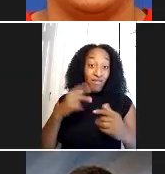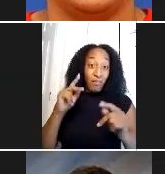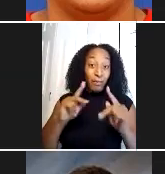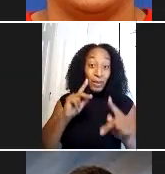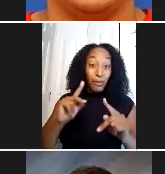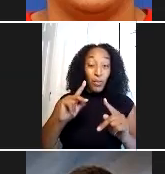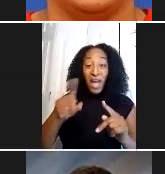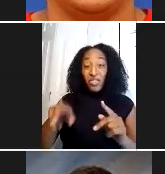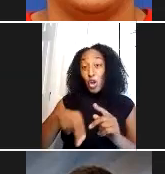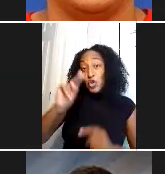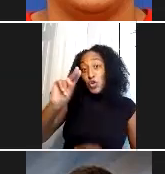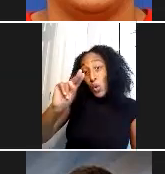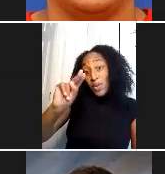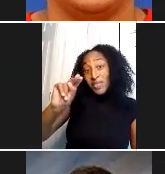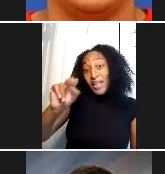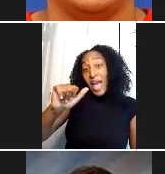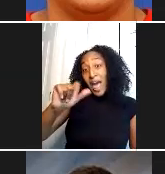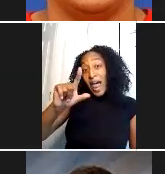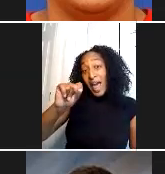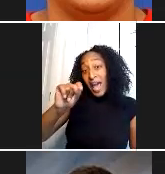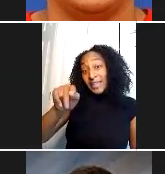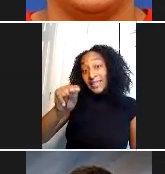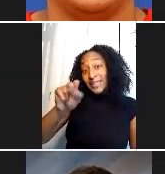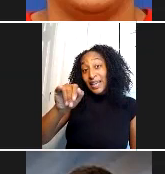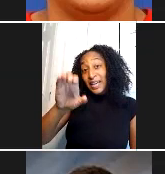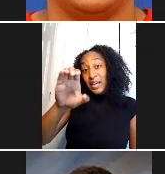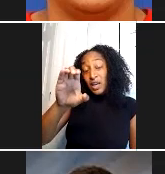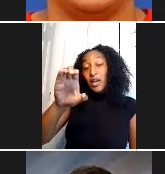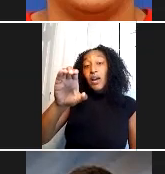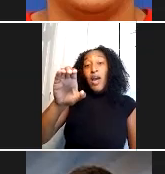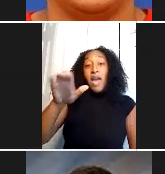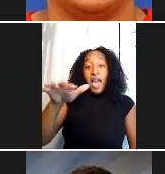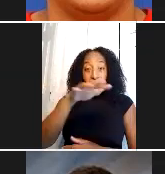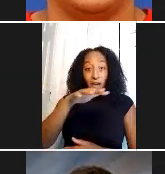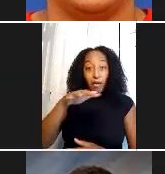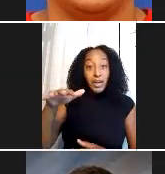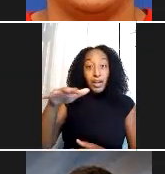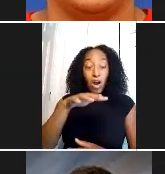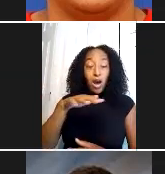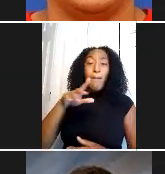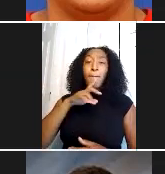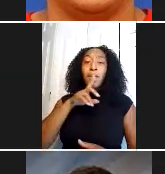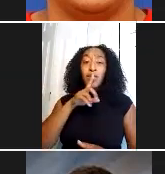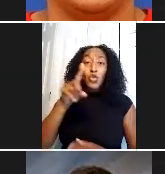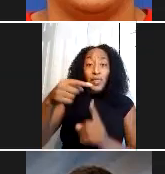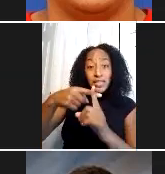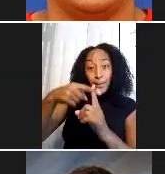the amount of fog and the icebergs that are available are,